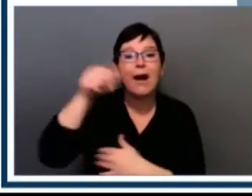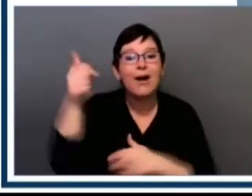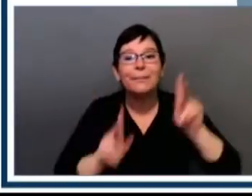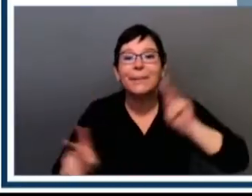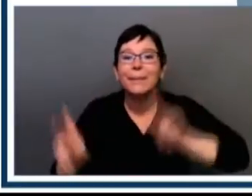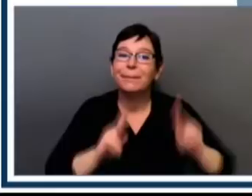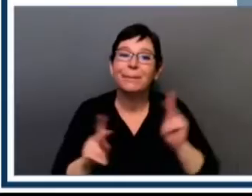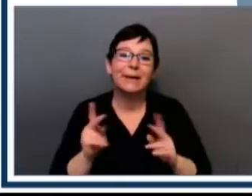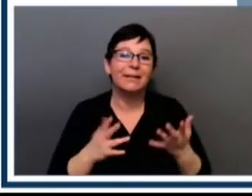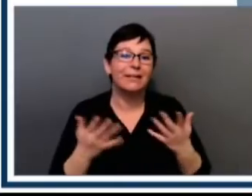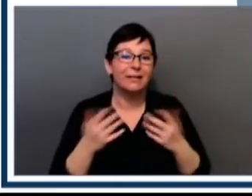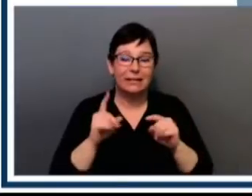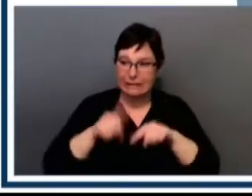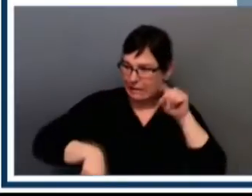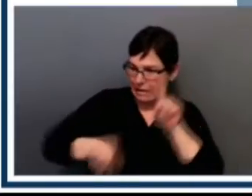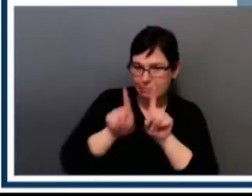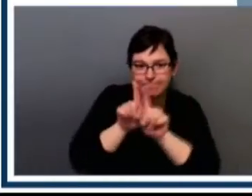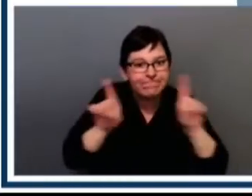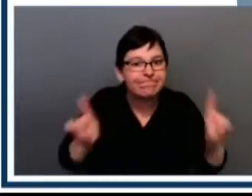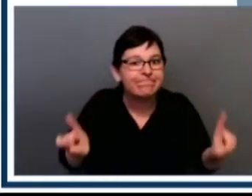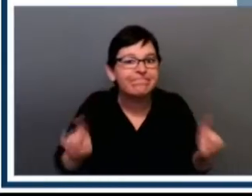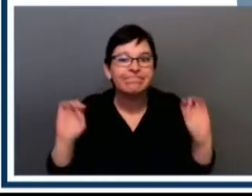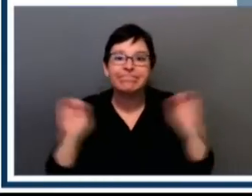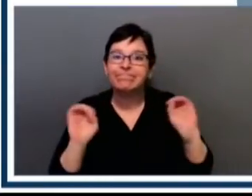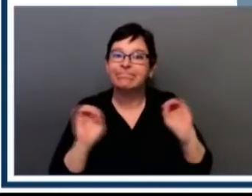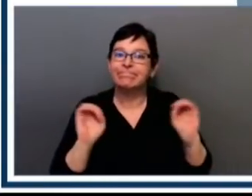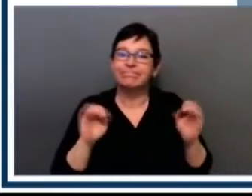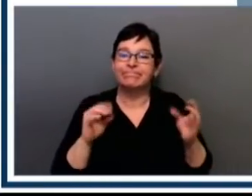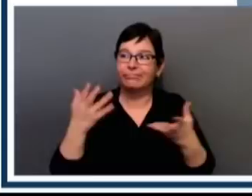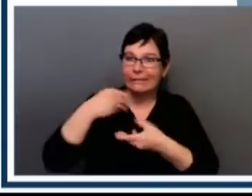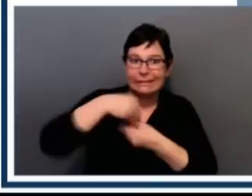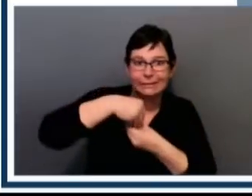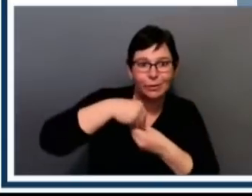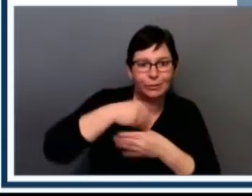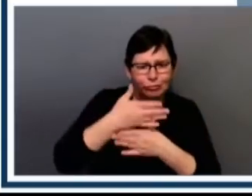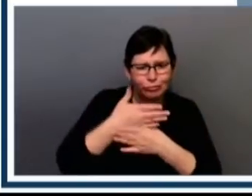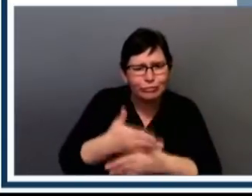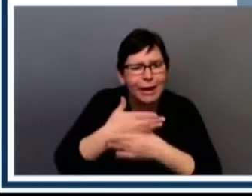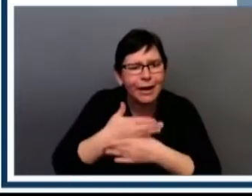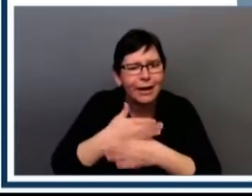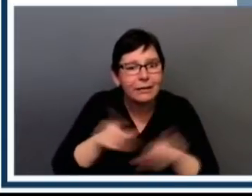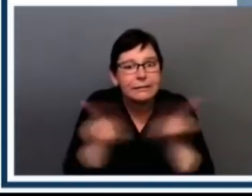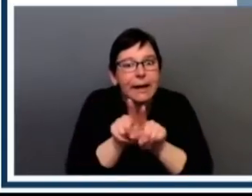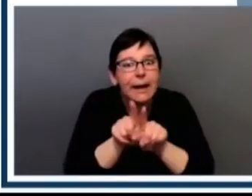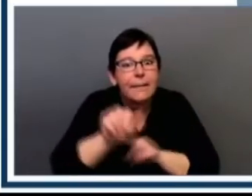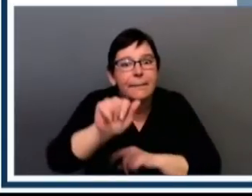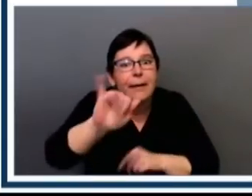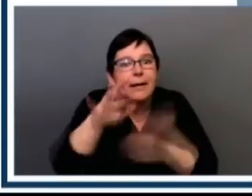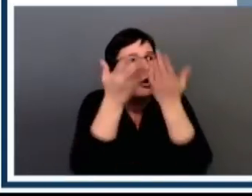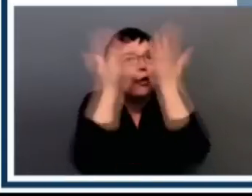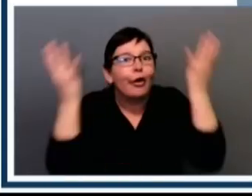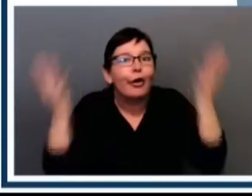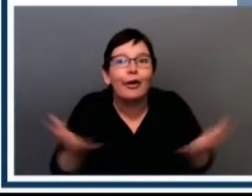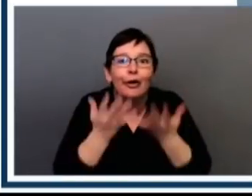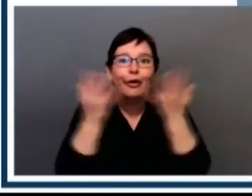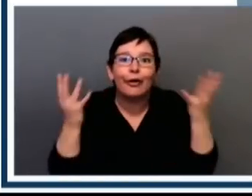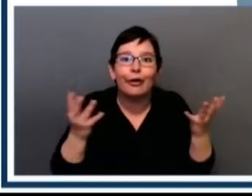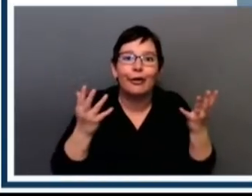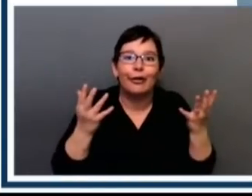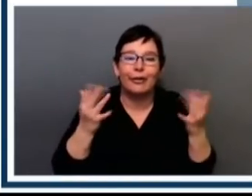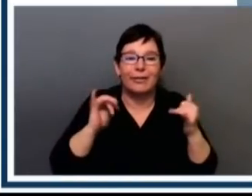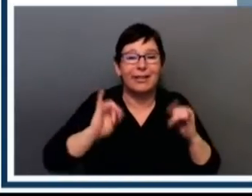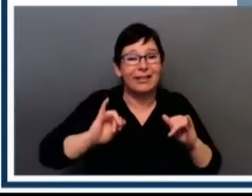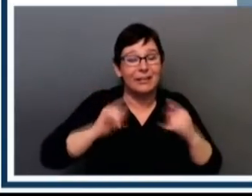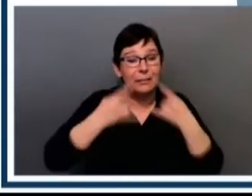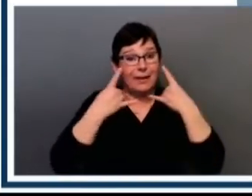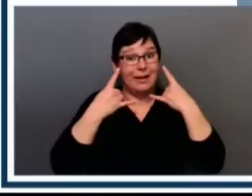if COVID is still around, of influenza, all the viruses that cause the common cold and a bunch of things. Better mask use by